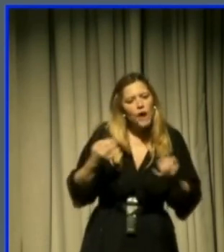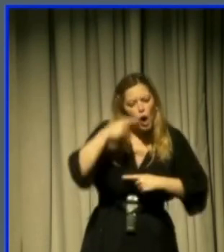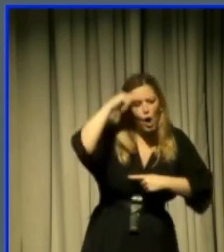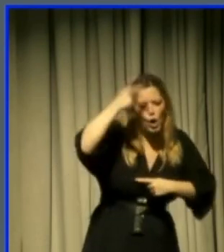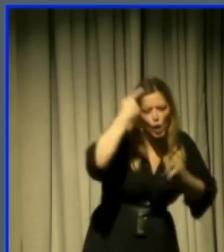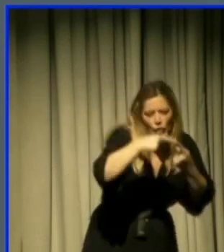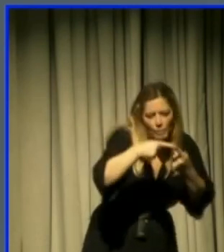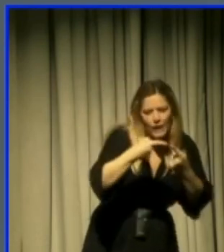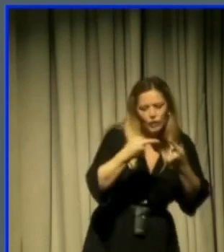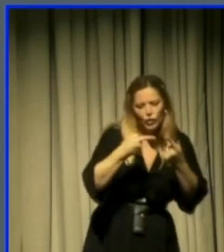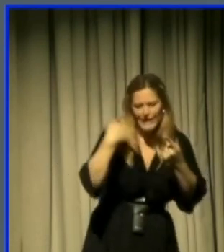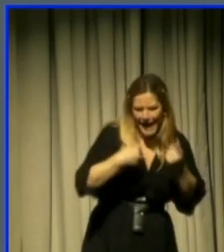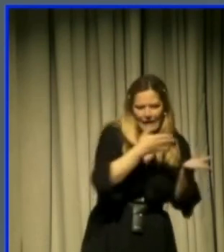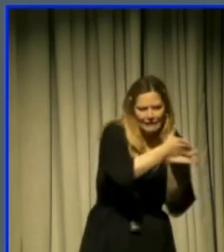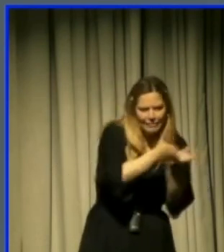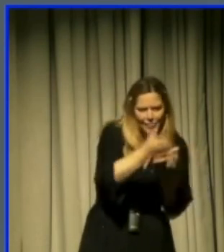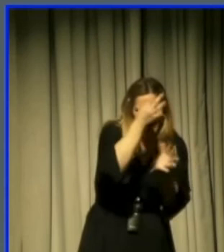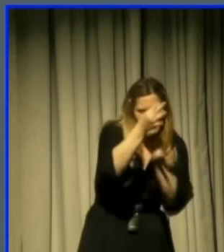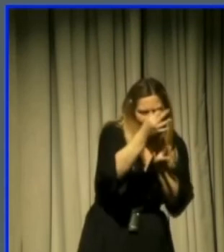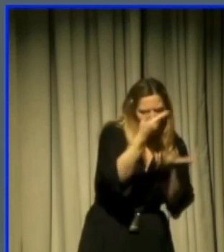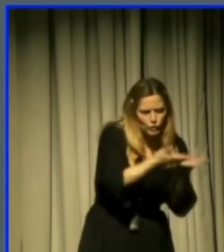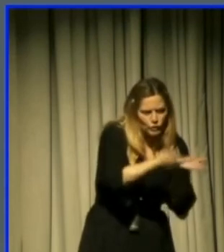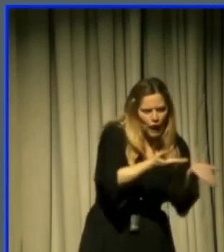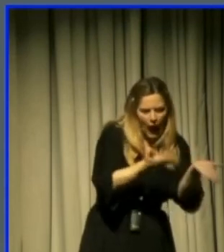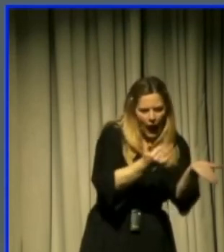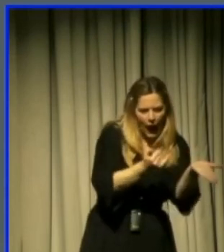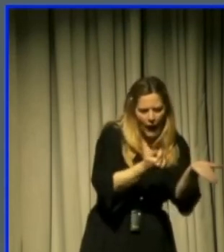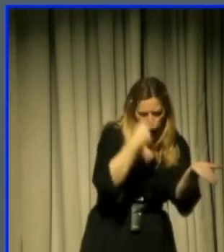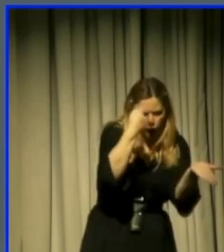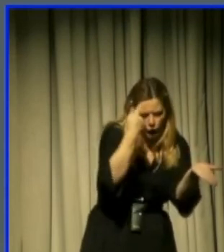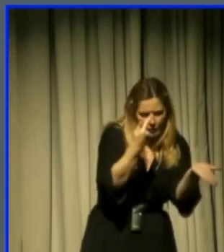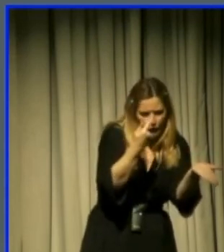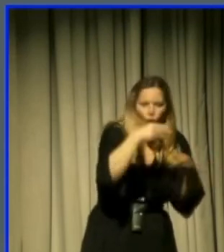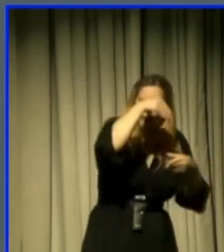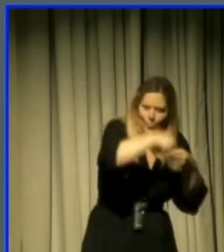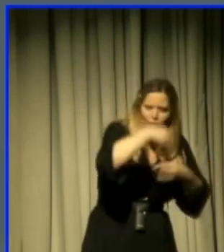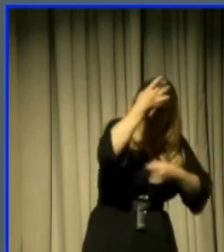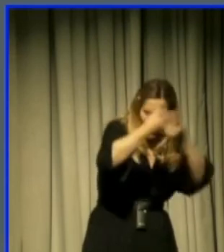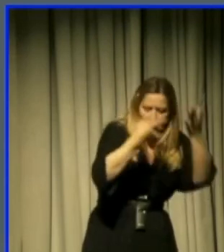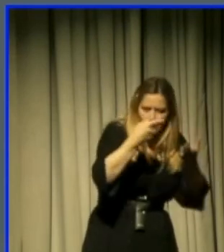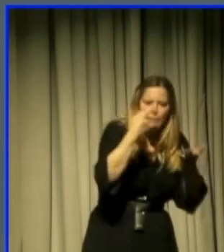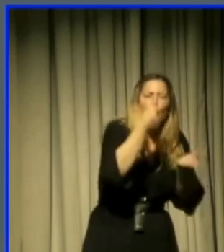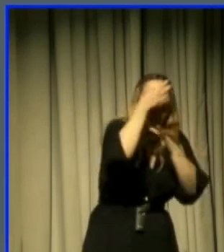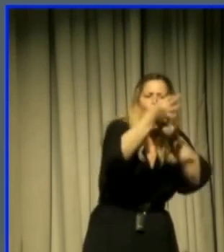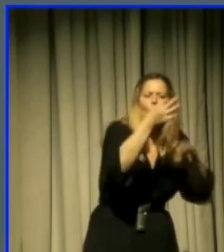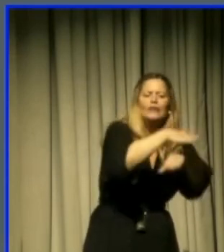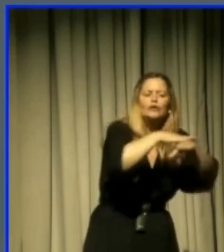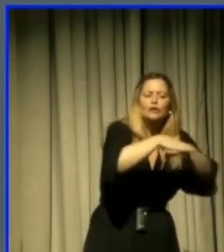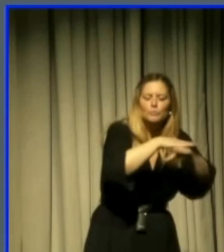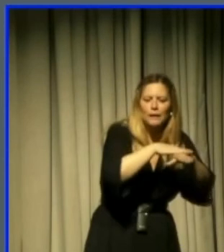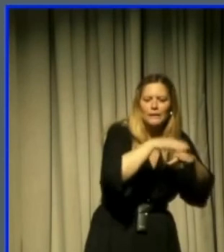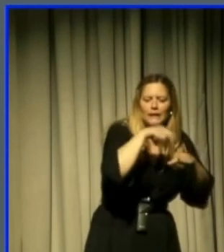creativity in this kind of fashion styles. So this is actually constrained. By the way, and this